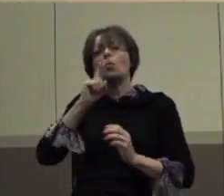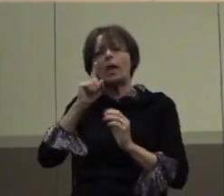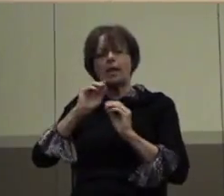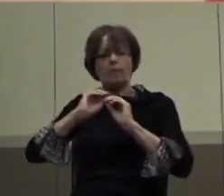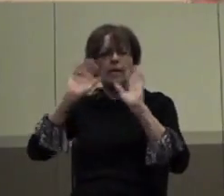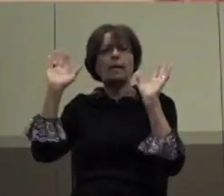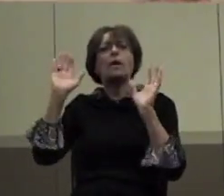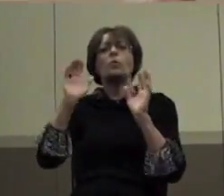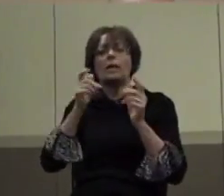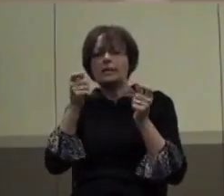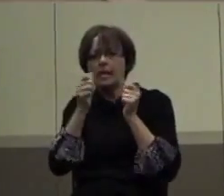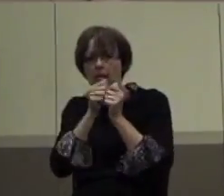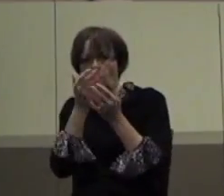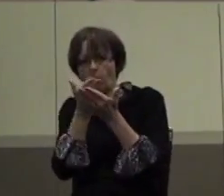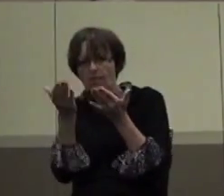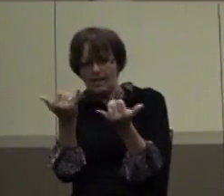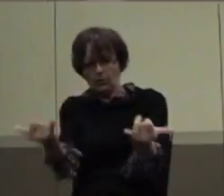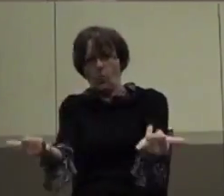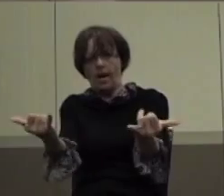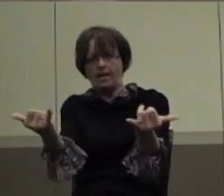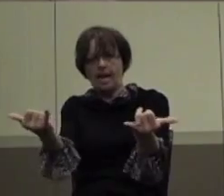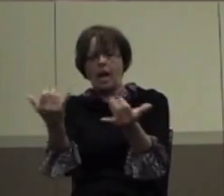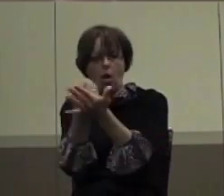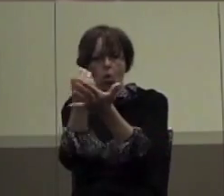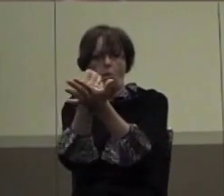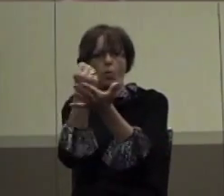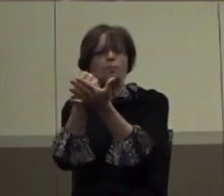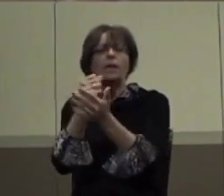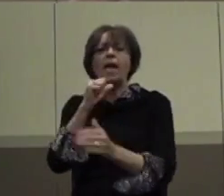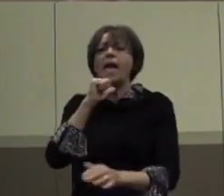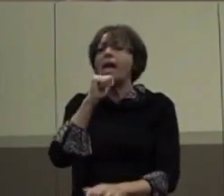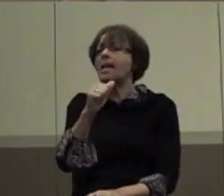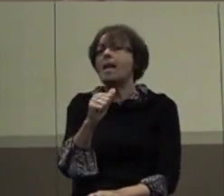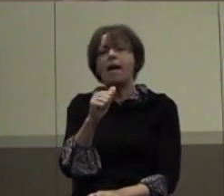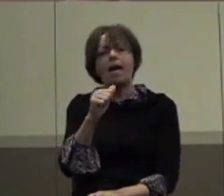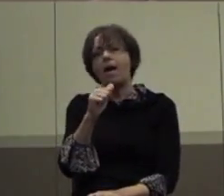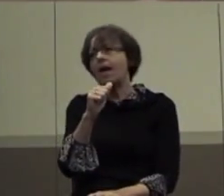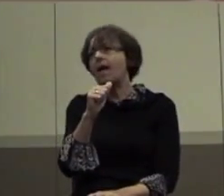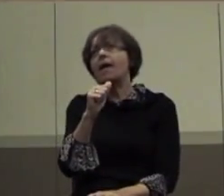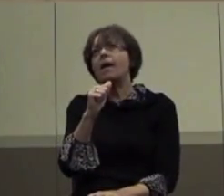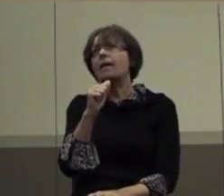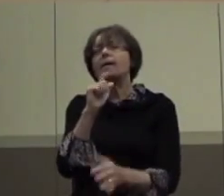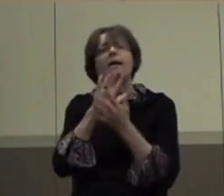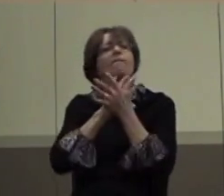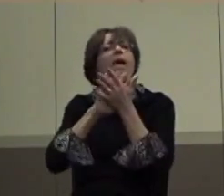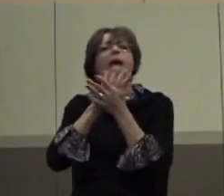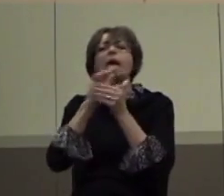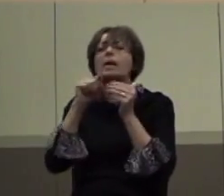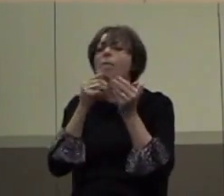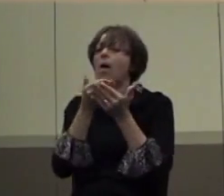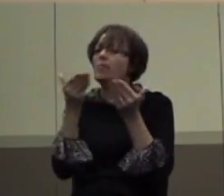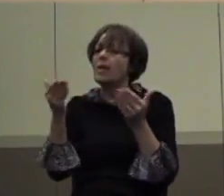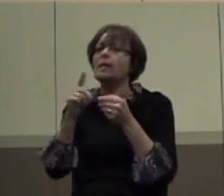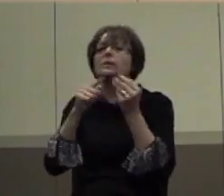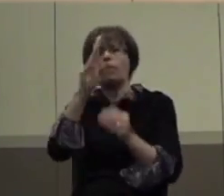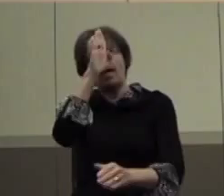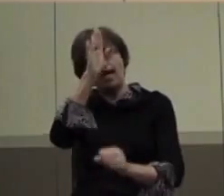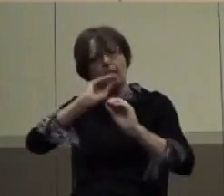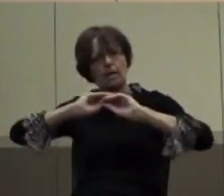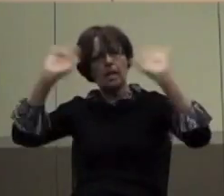deal with things right in the here and now, and we're not going to be vague about stuff. We're going to talk very